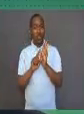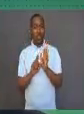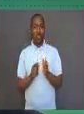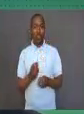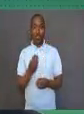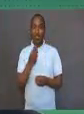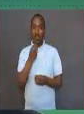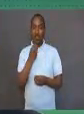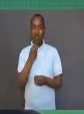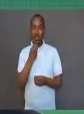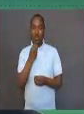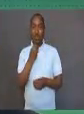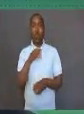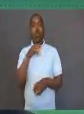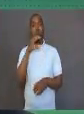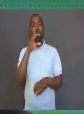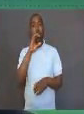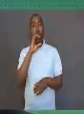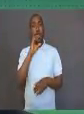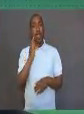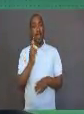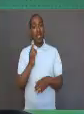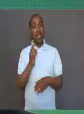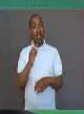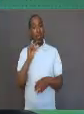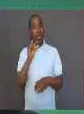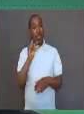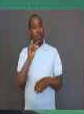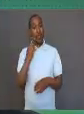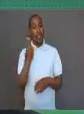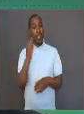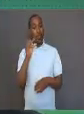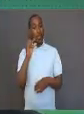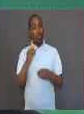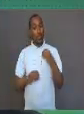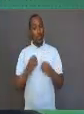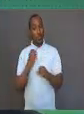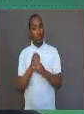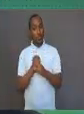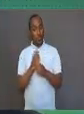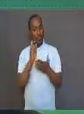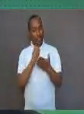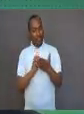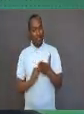food or drinks that are made with useful microorganisms.